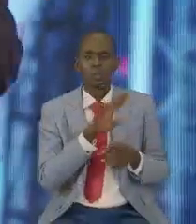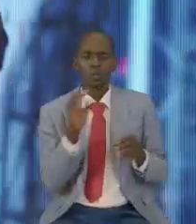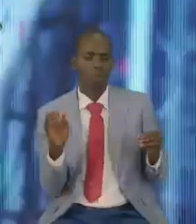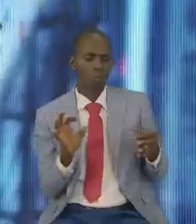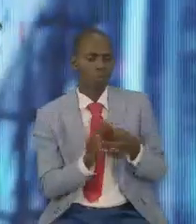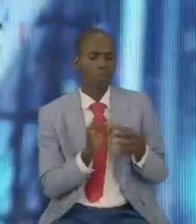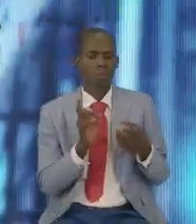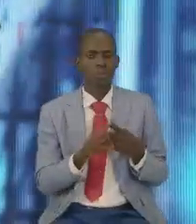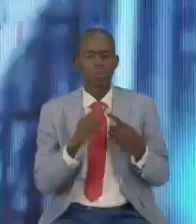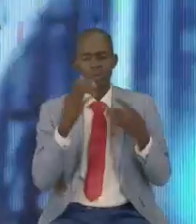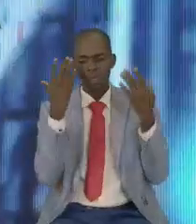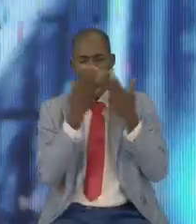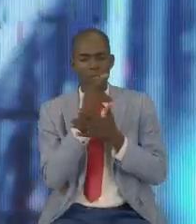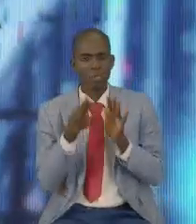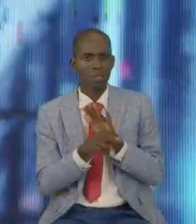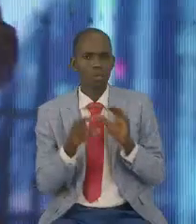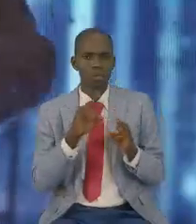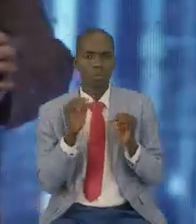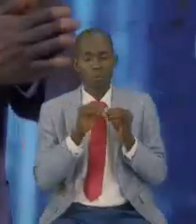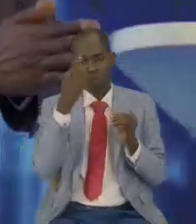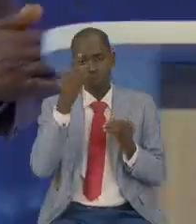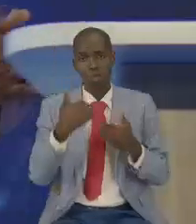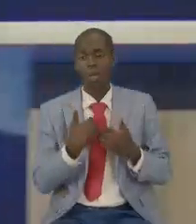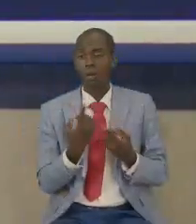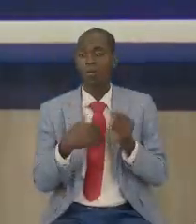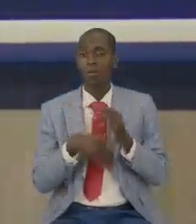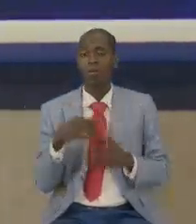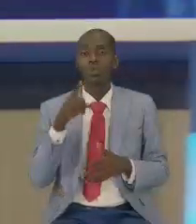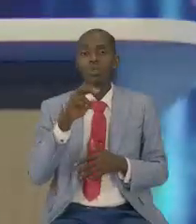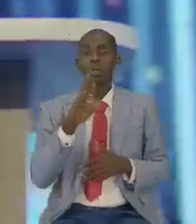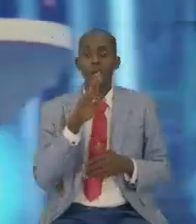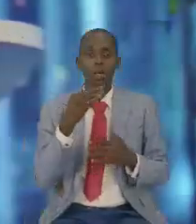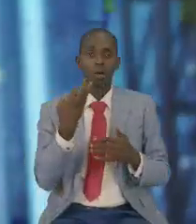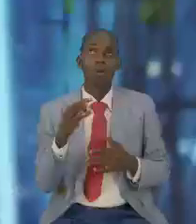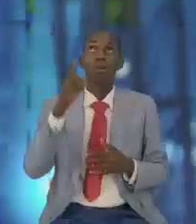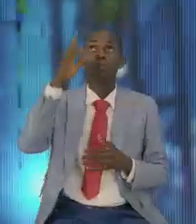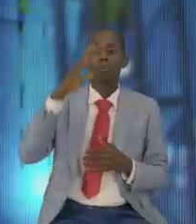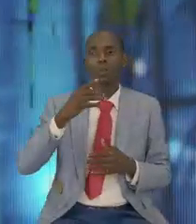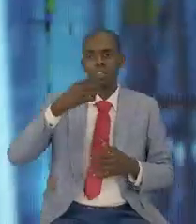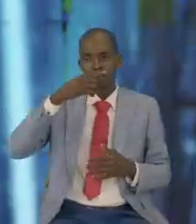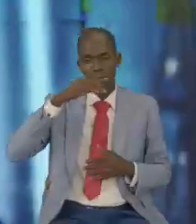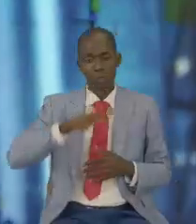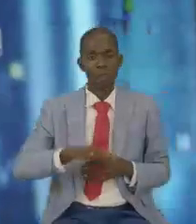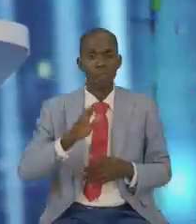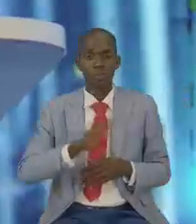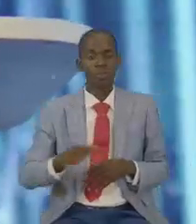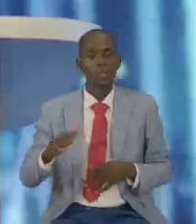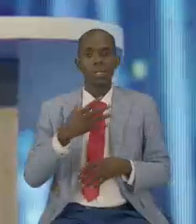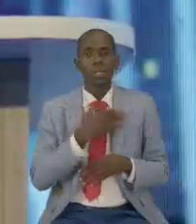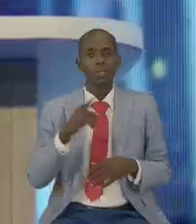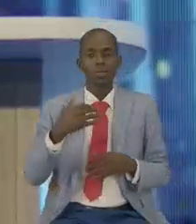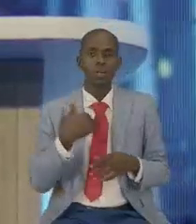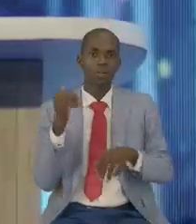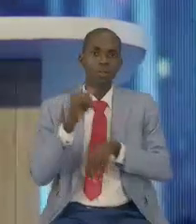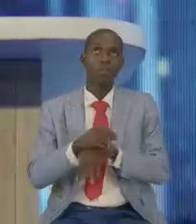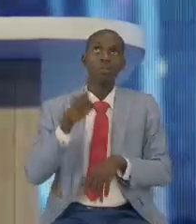God, little children, and you have overcome them, because greater is he